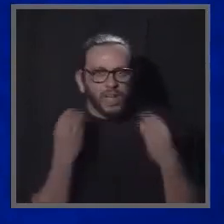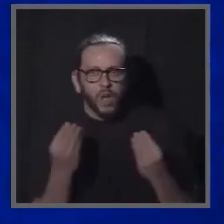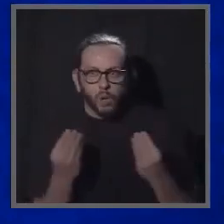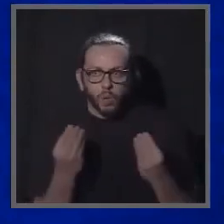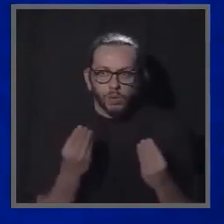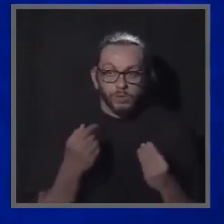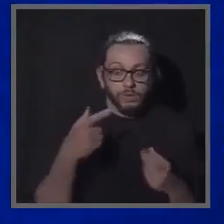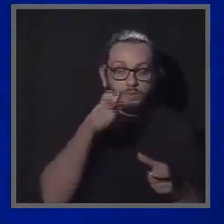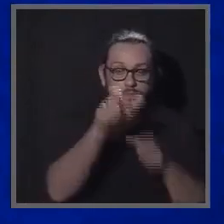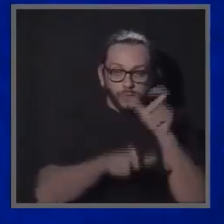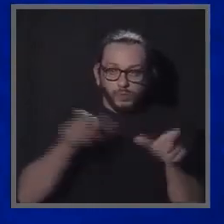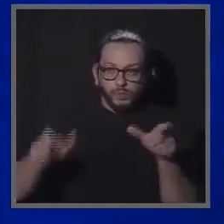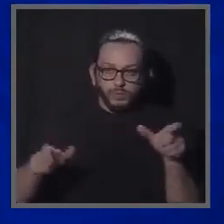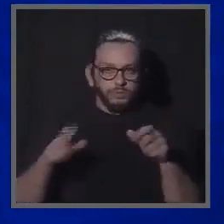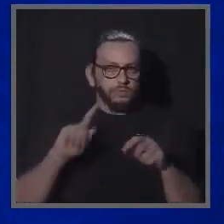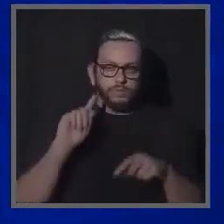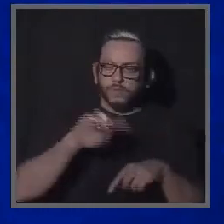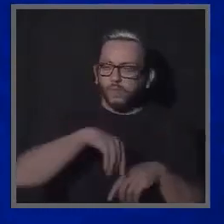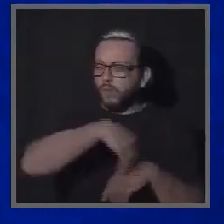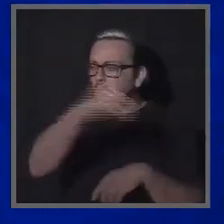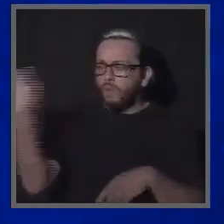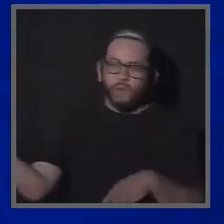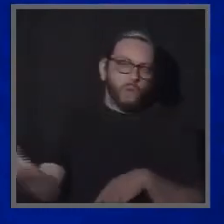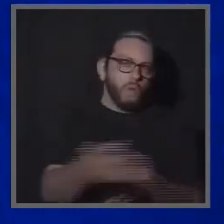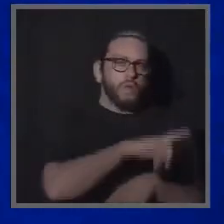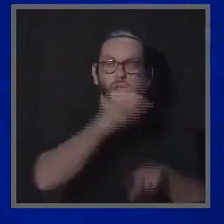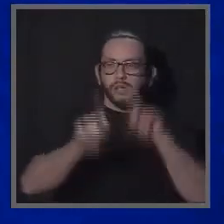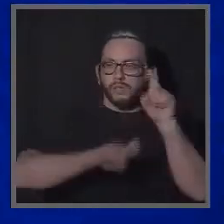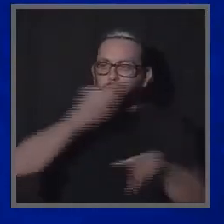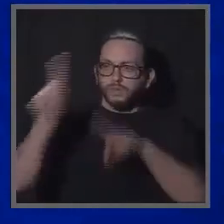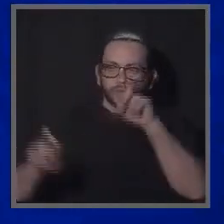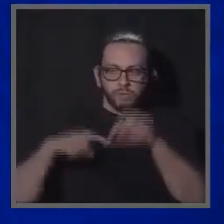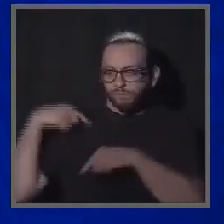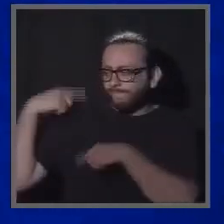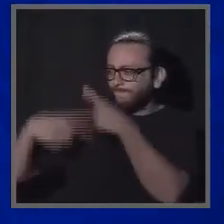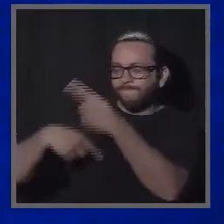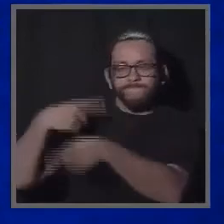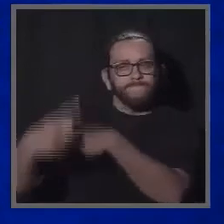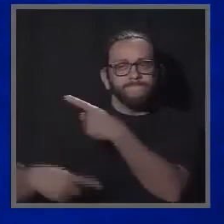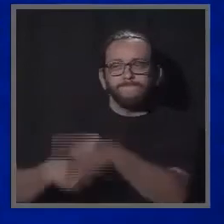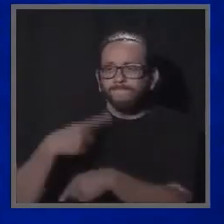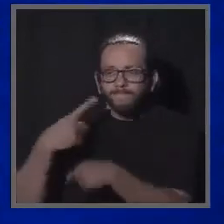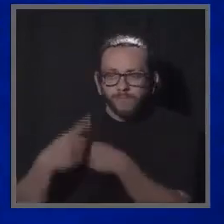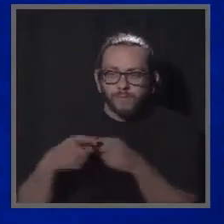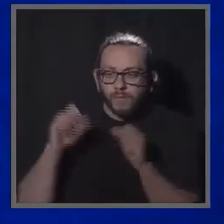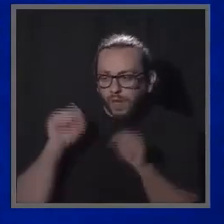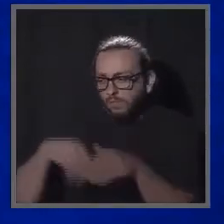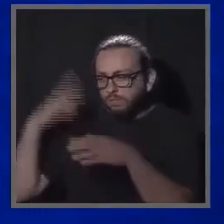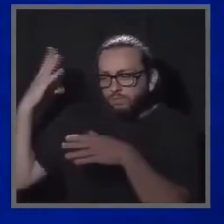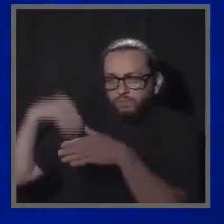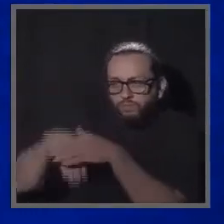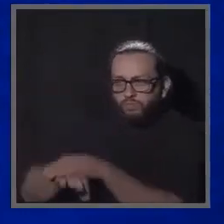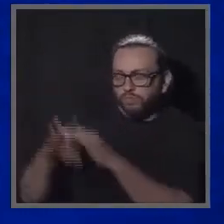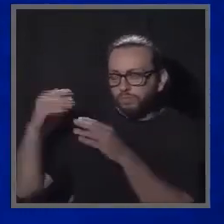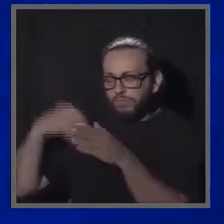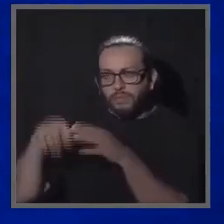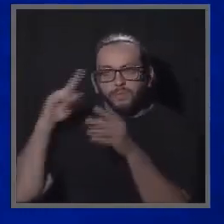to safeguard heritage. Ask everyone to be proud to the place where they belong and to think